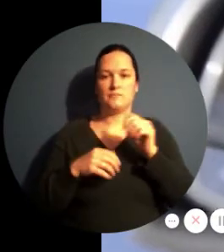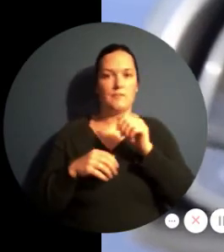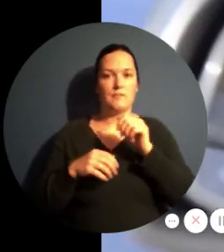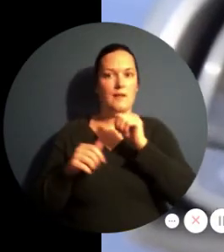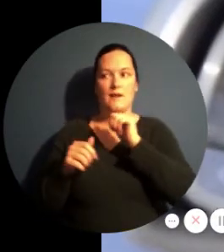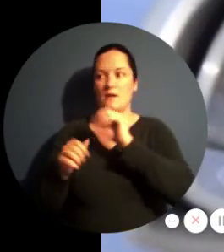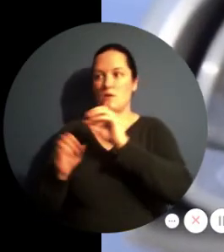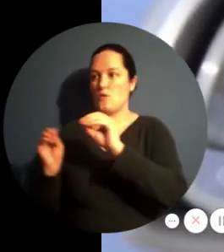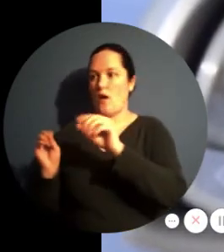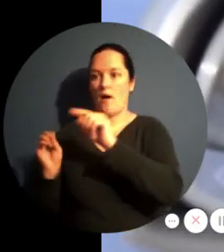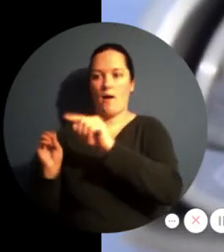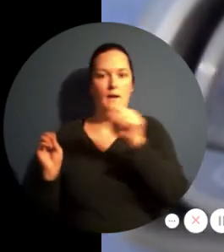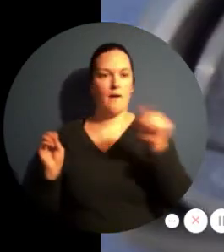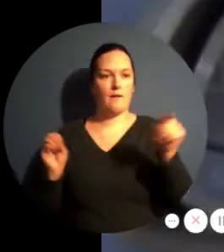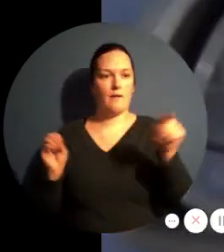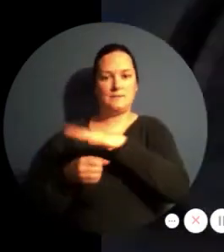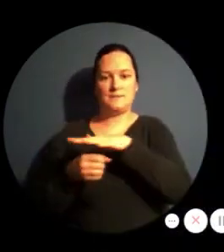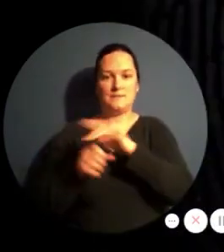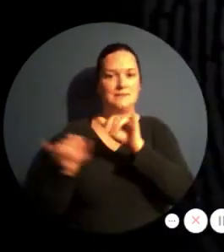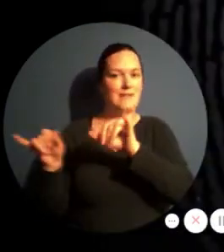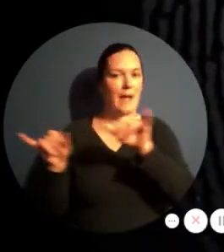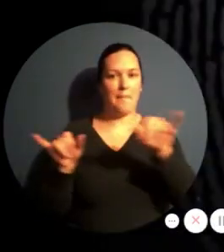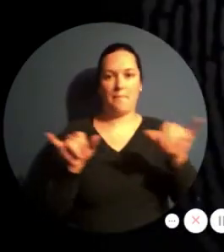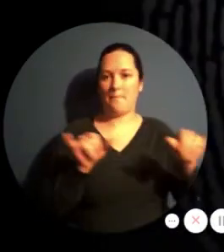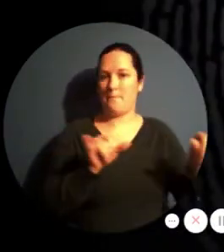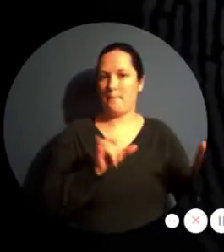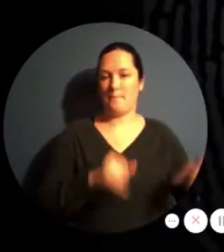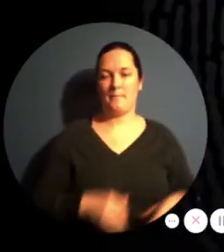ever the same.